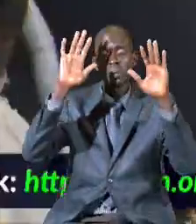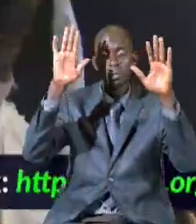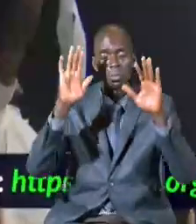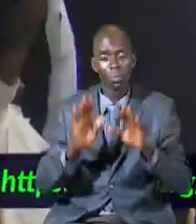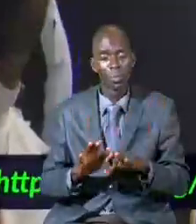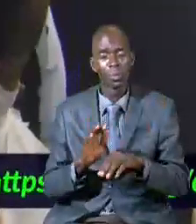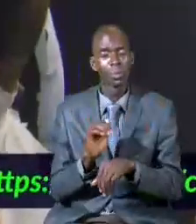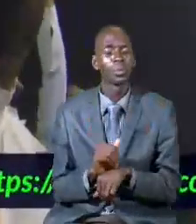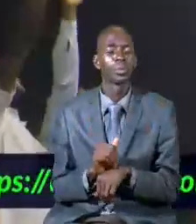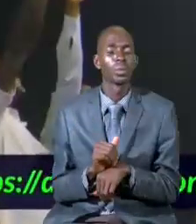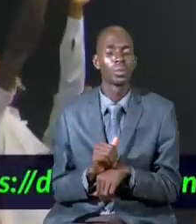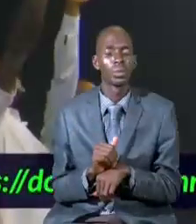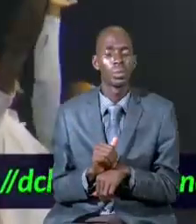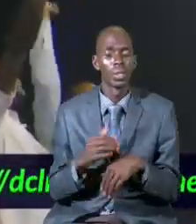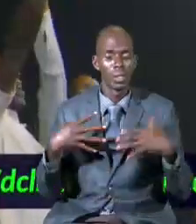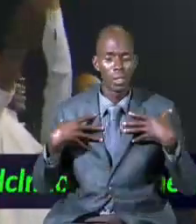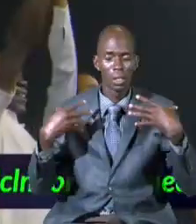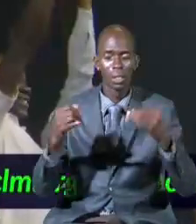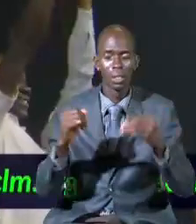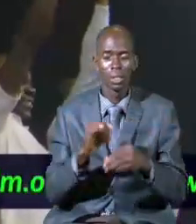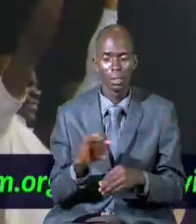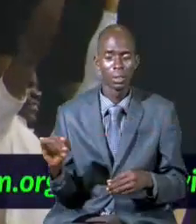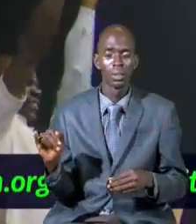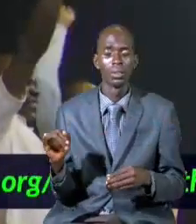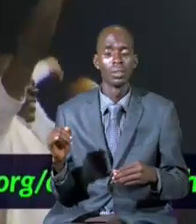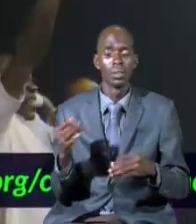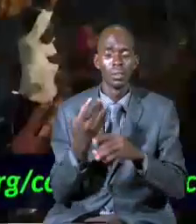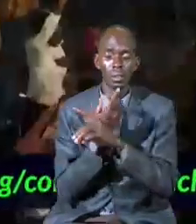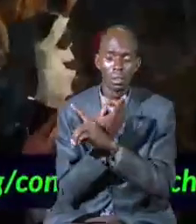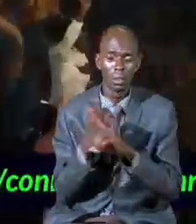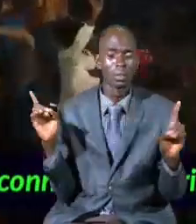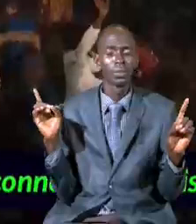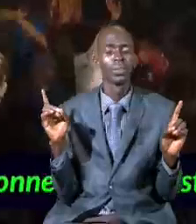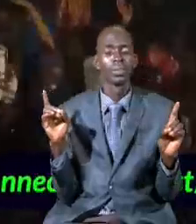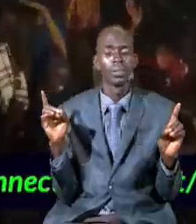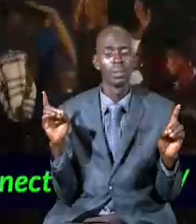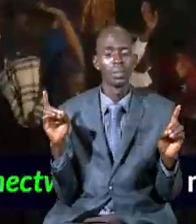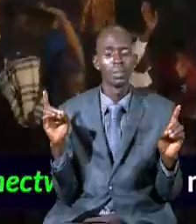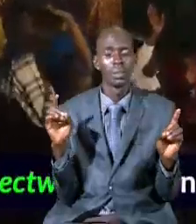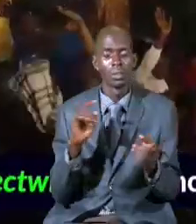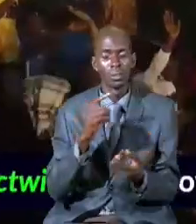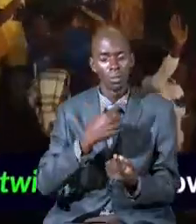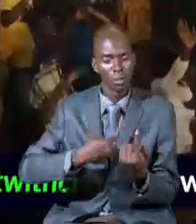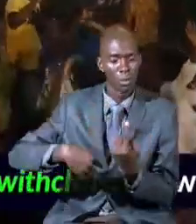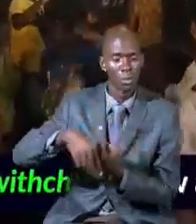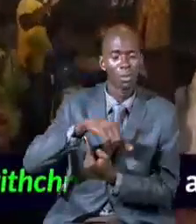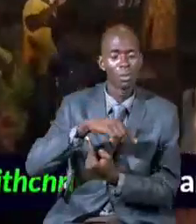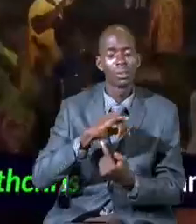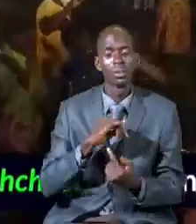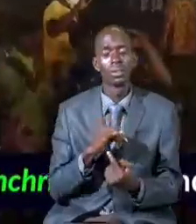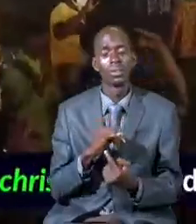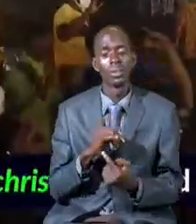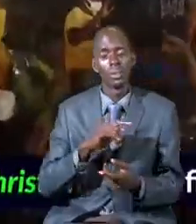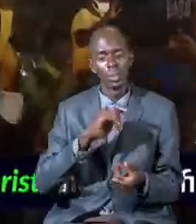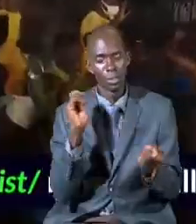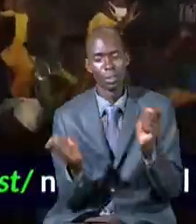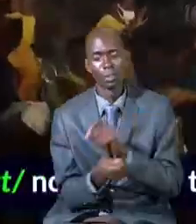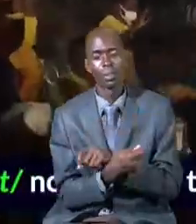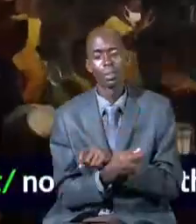Yes. Healing. Yes. Deliverance. Yes. Turning around. Yes. Transformation.